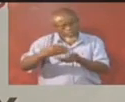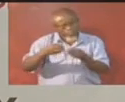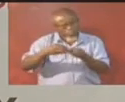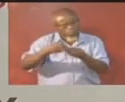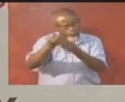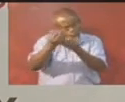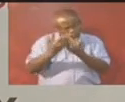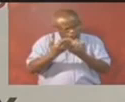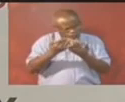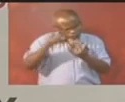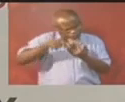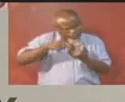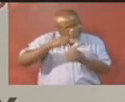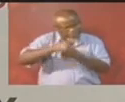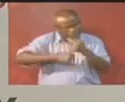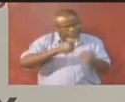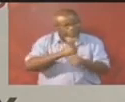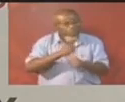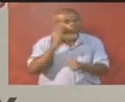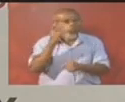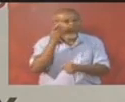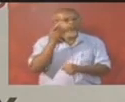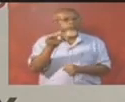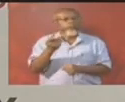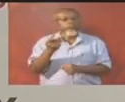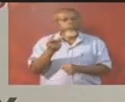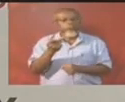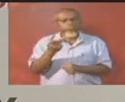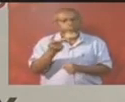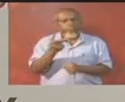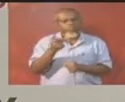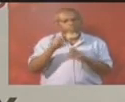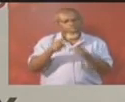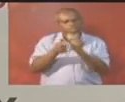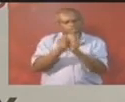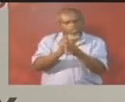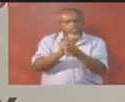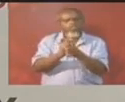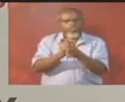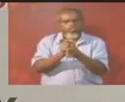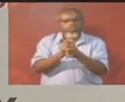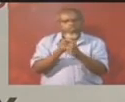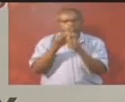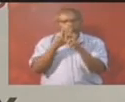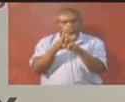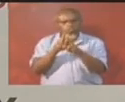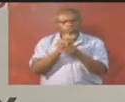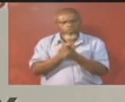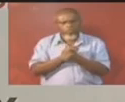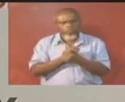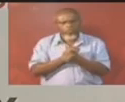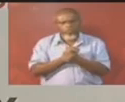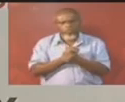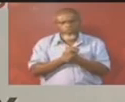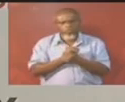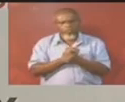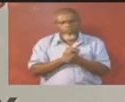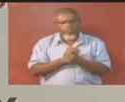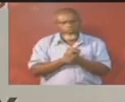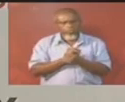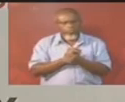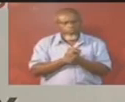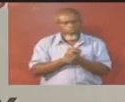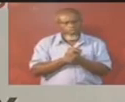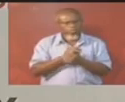able to make a reassessment of whether that situation still obtains or whether it has changed. So that will be information that we bring to you as